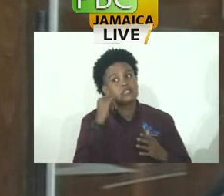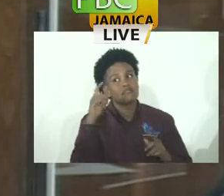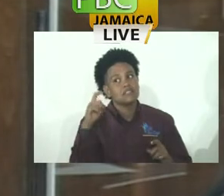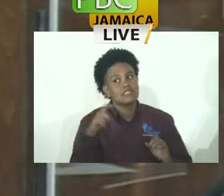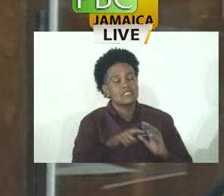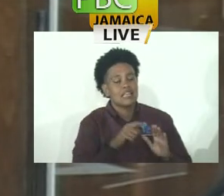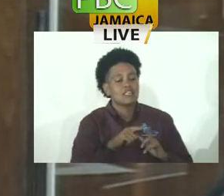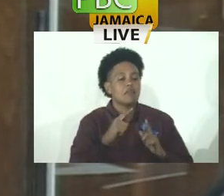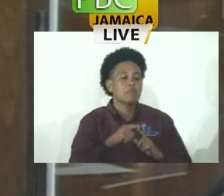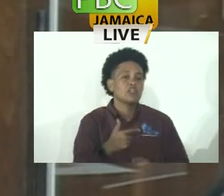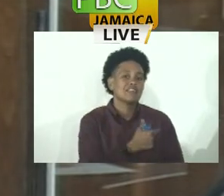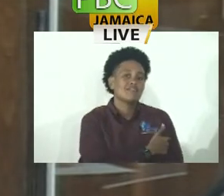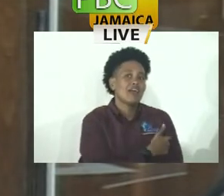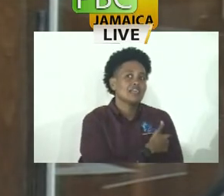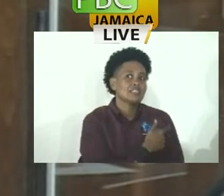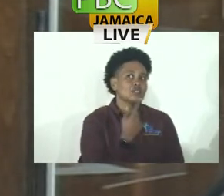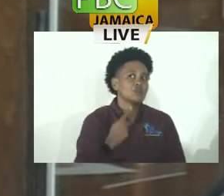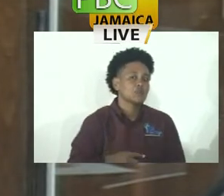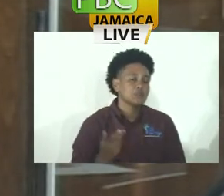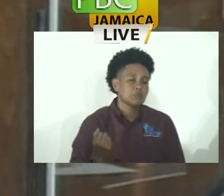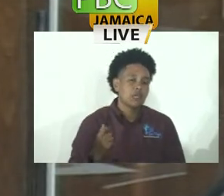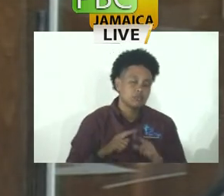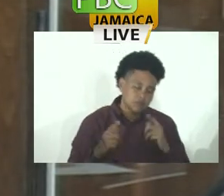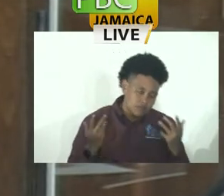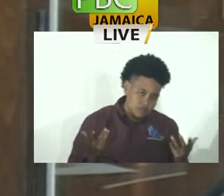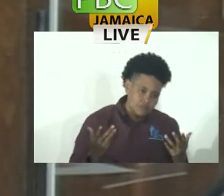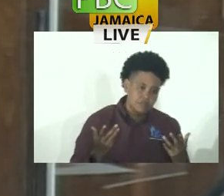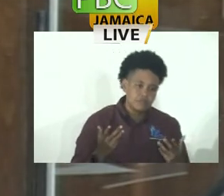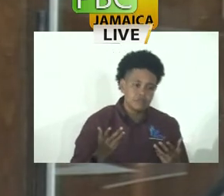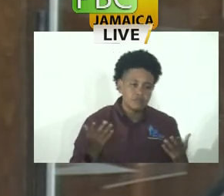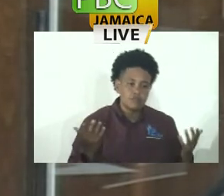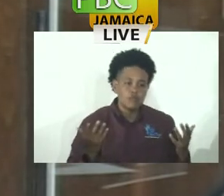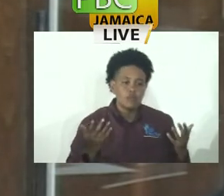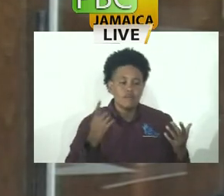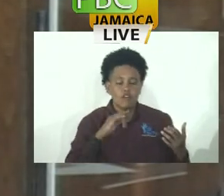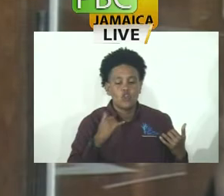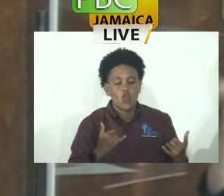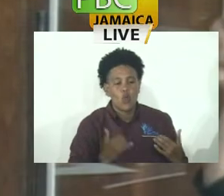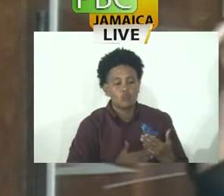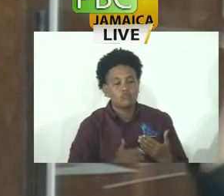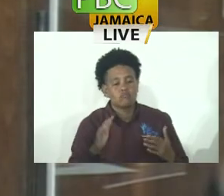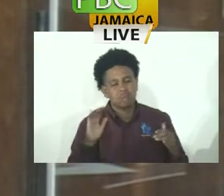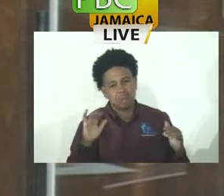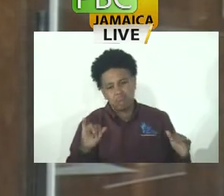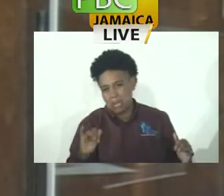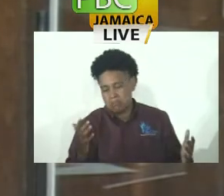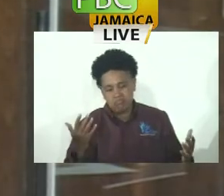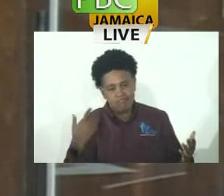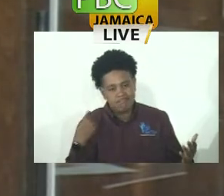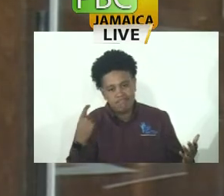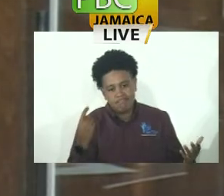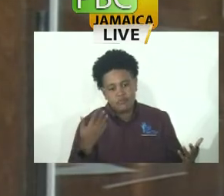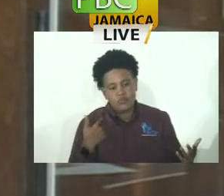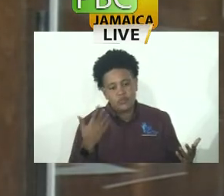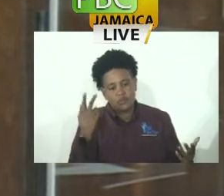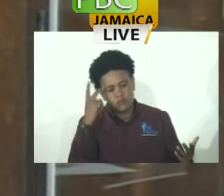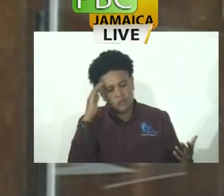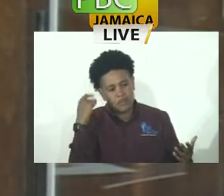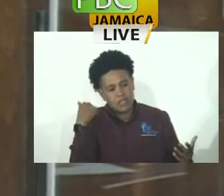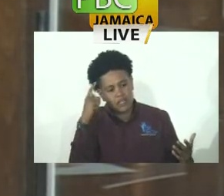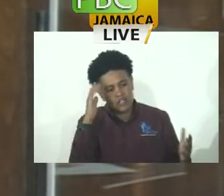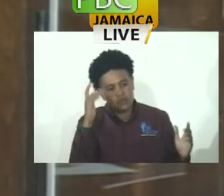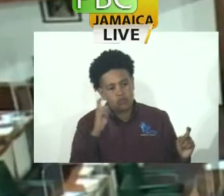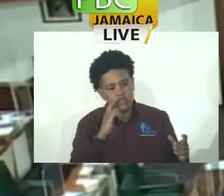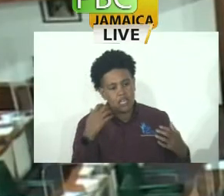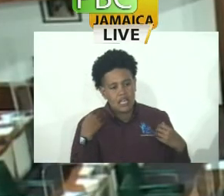and they have been vaccinated but it is what it is for now so prime minister i think our spokesperson on